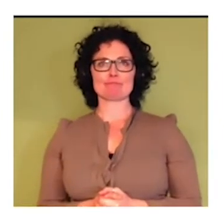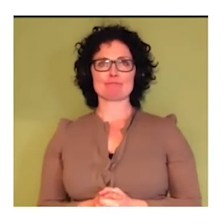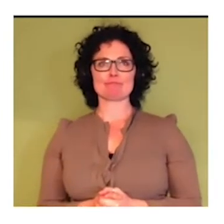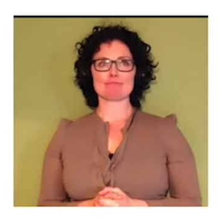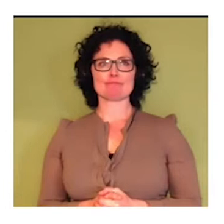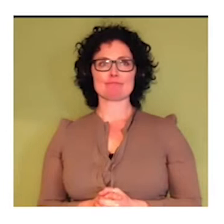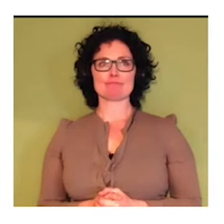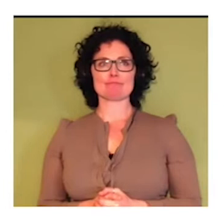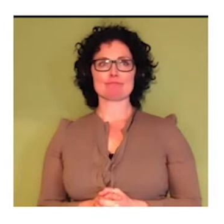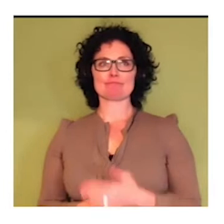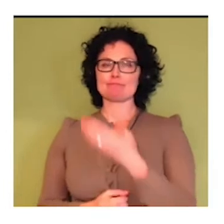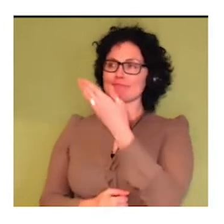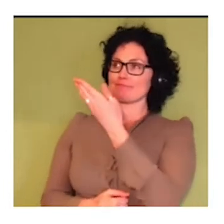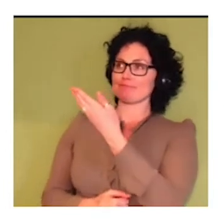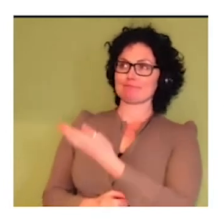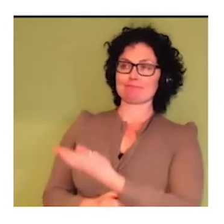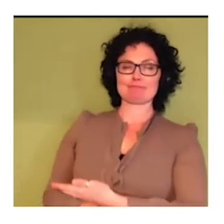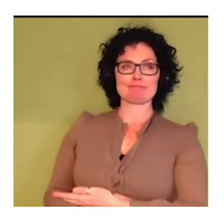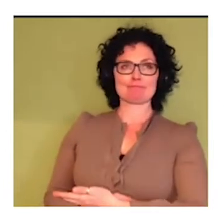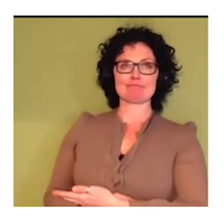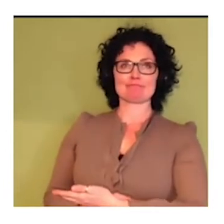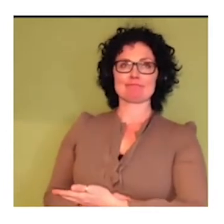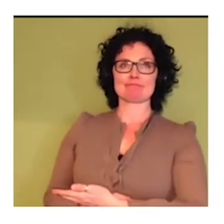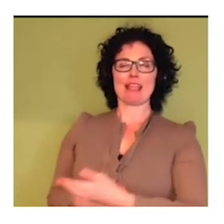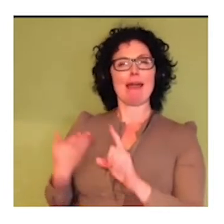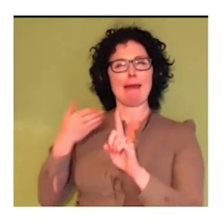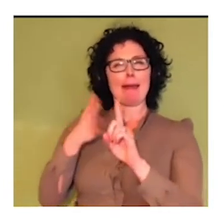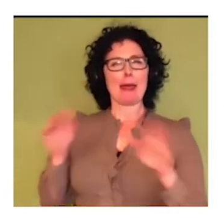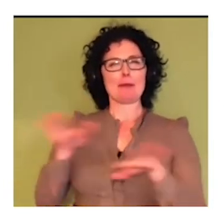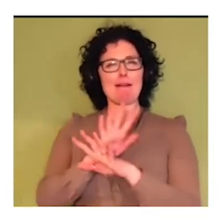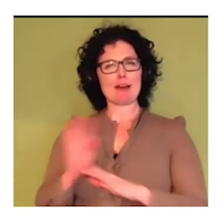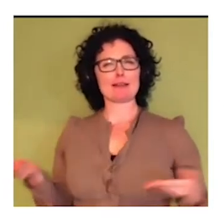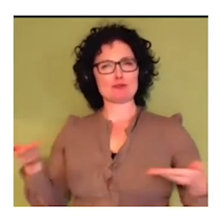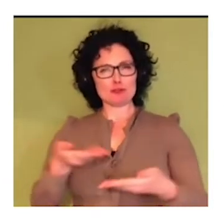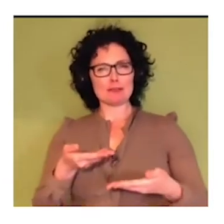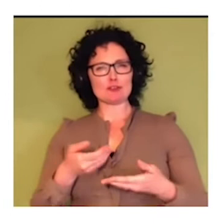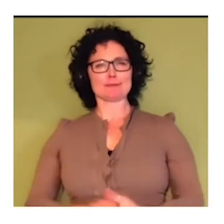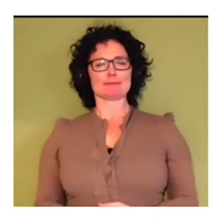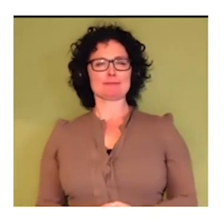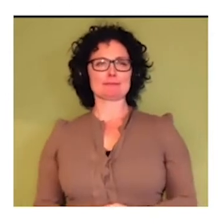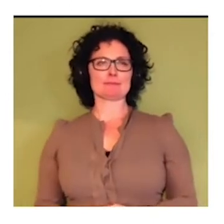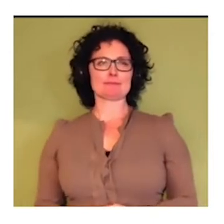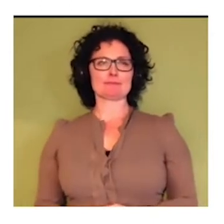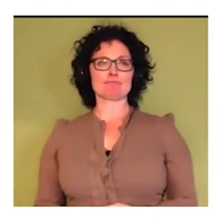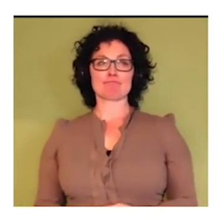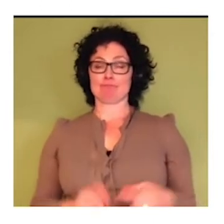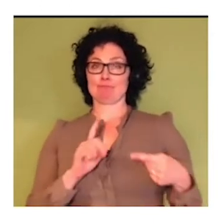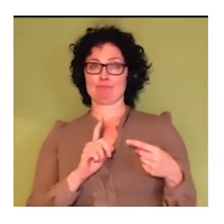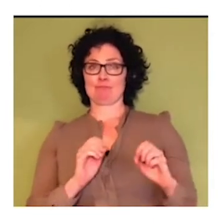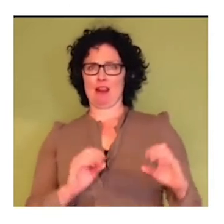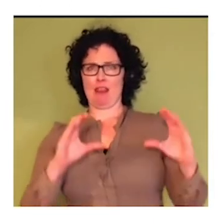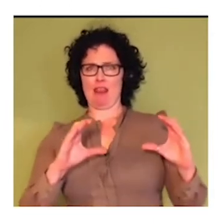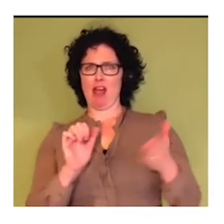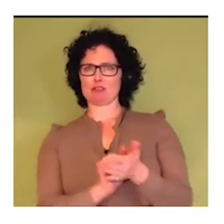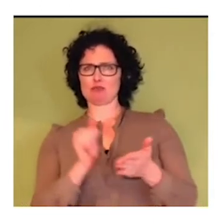So here's briefly what we want to cover in this introduction to large print. Firstly, what is large print? What do we mean